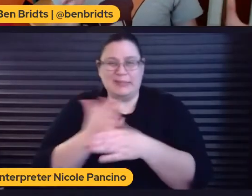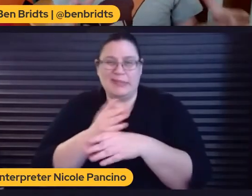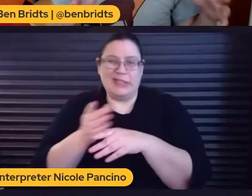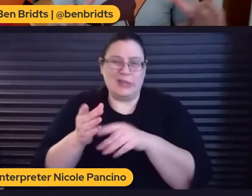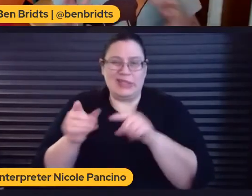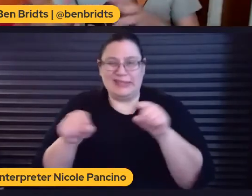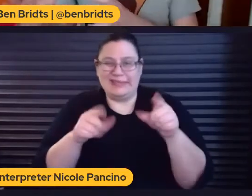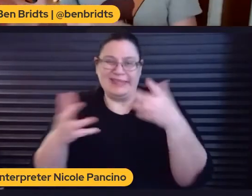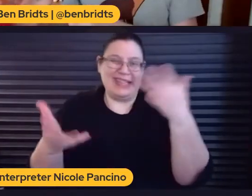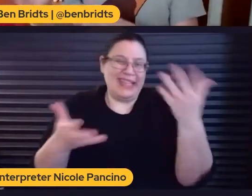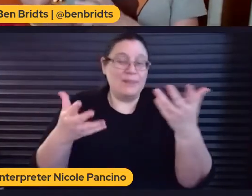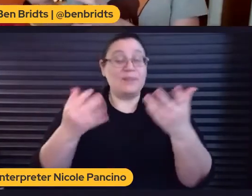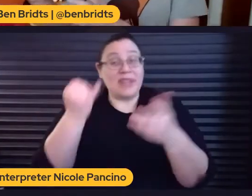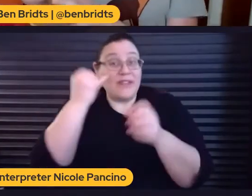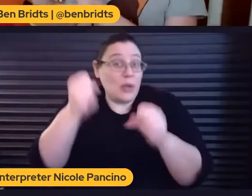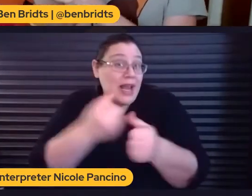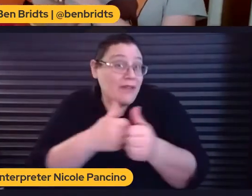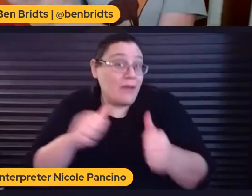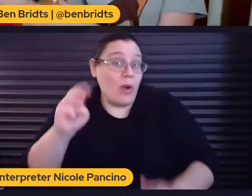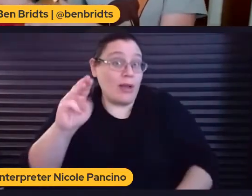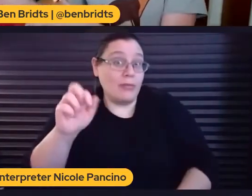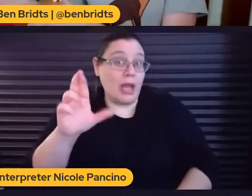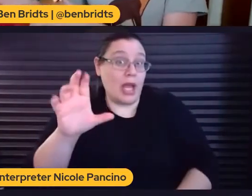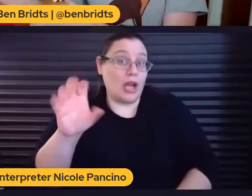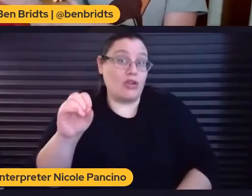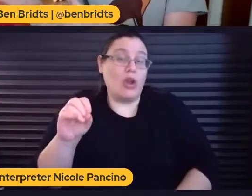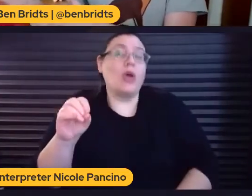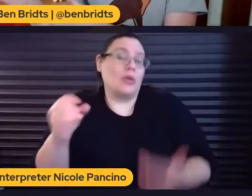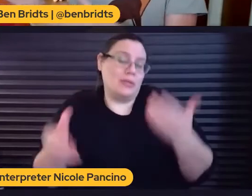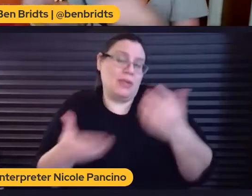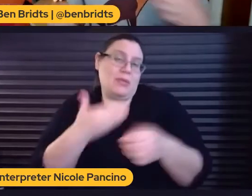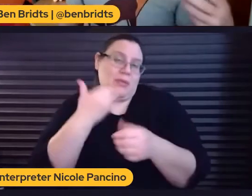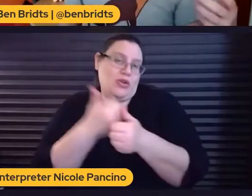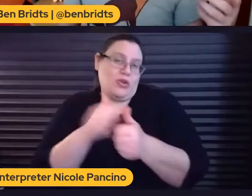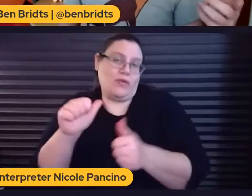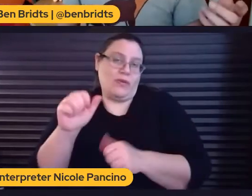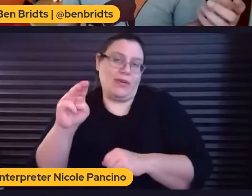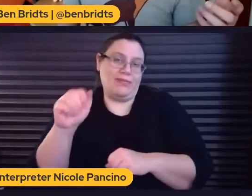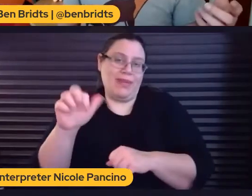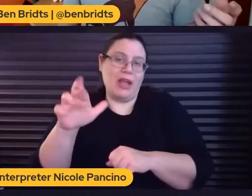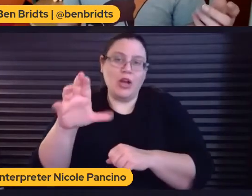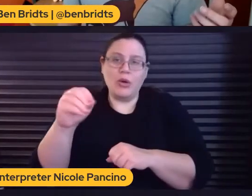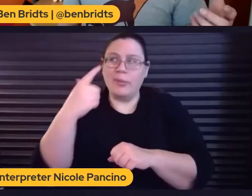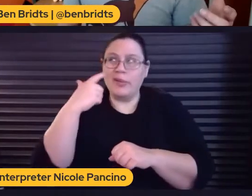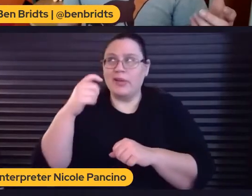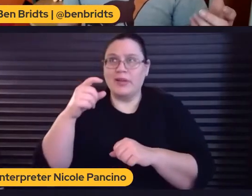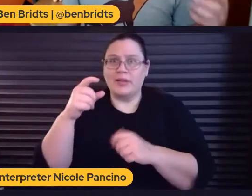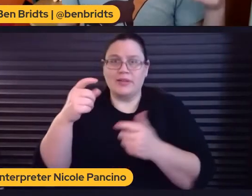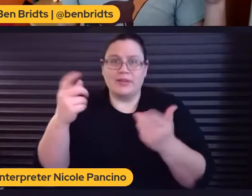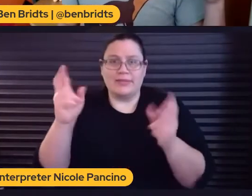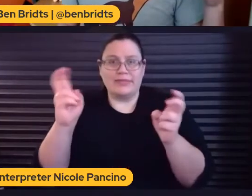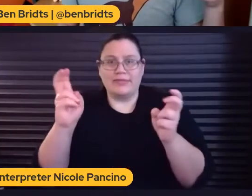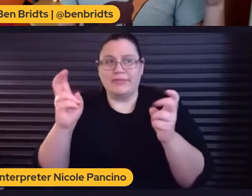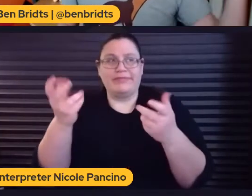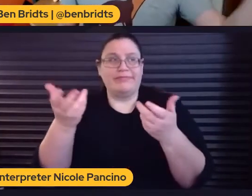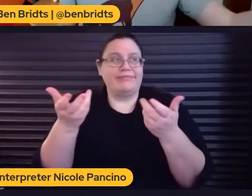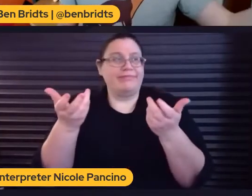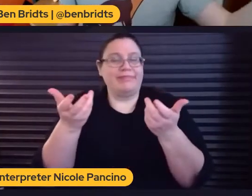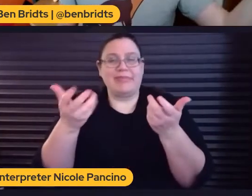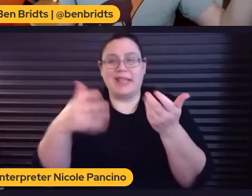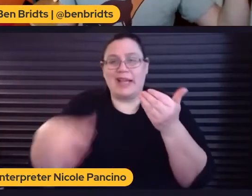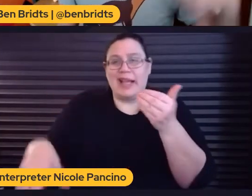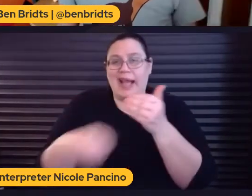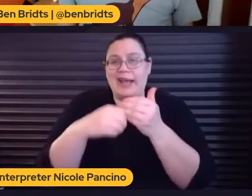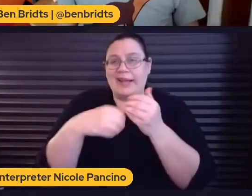Again, if you can avoid macros, it's probably better, because they, just like introducing the external